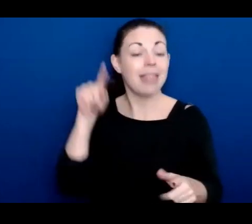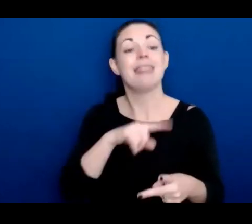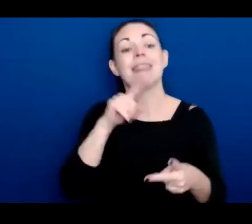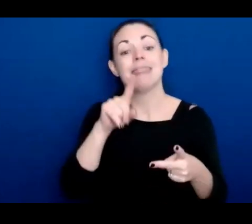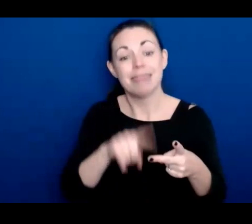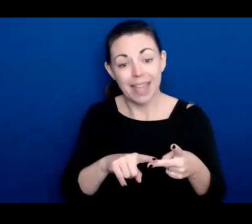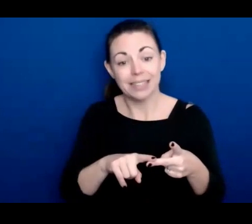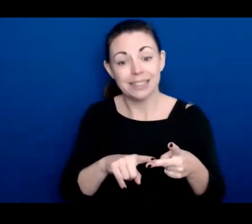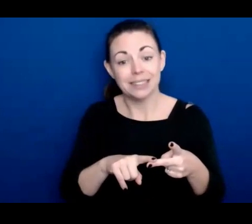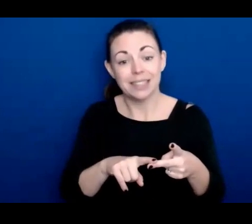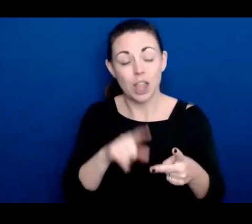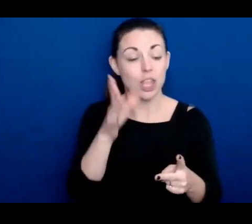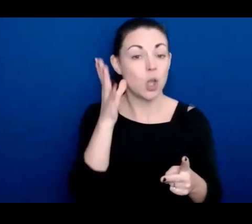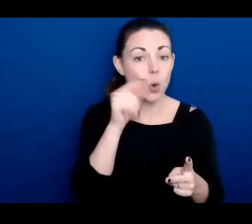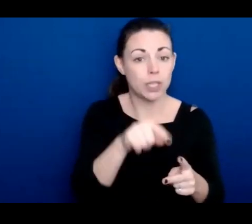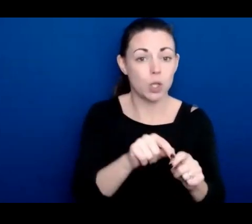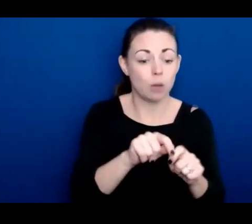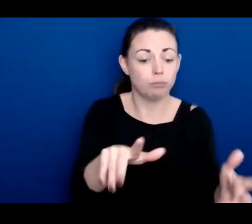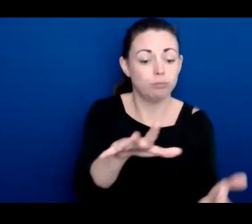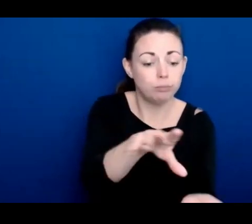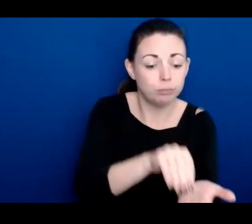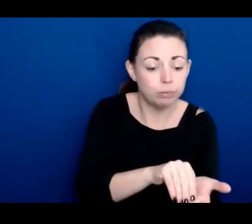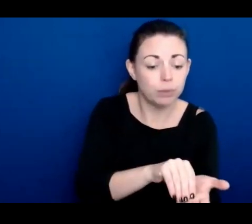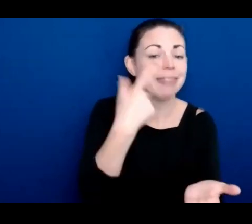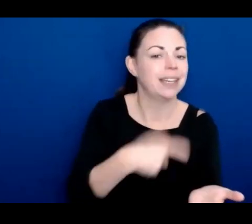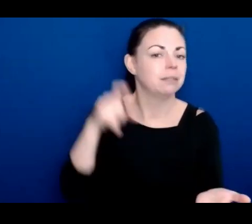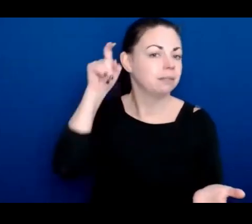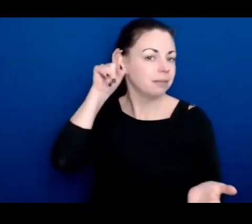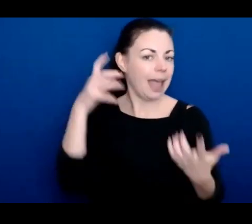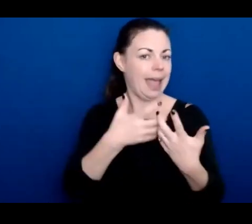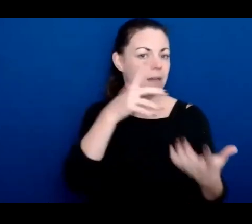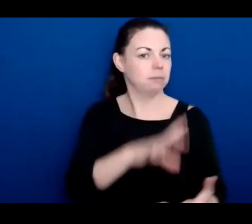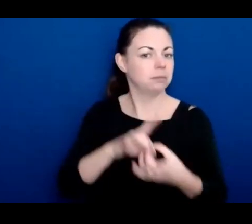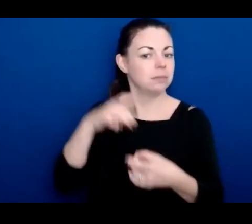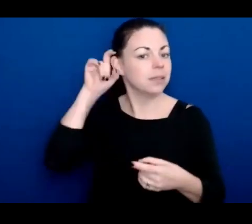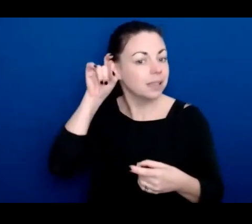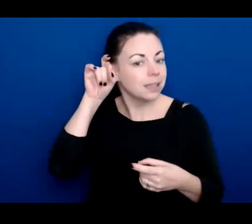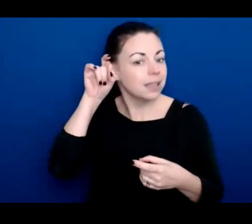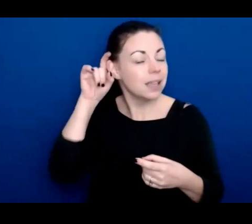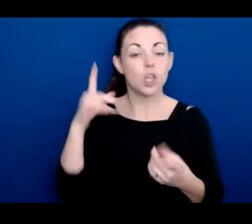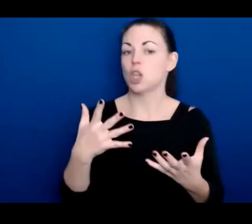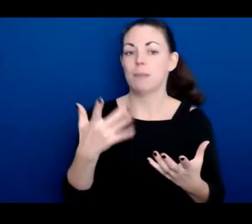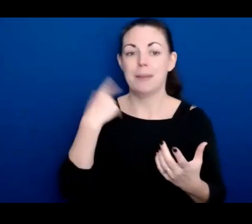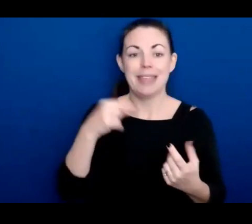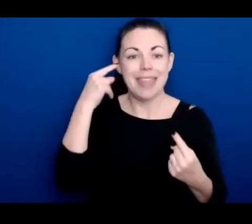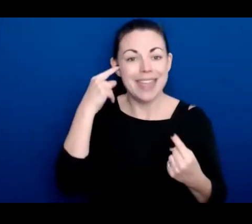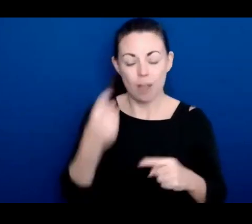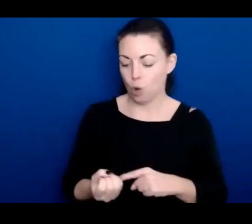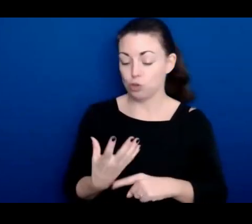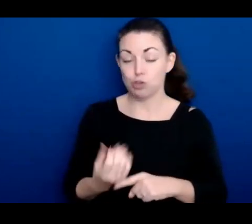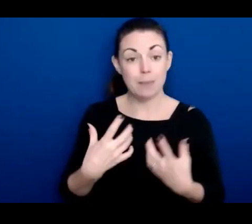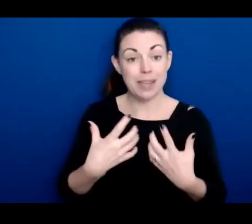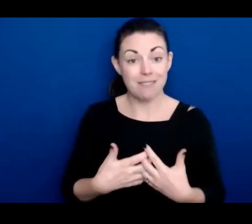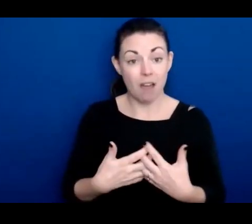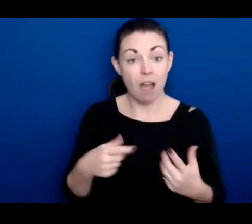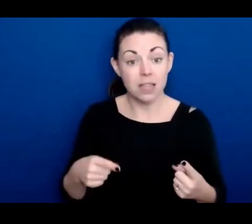audio into your hearing aid. So that's either receivers in the ear or a receiver into some kind of streaming device. Or perhaps some